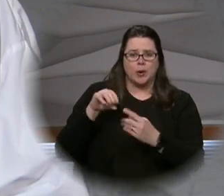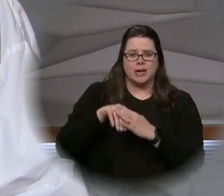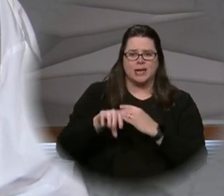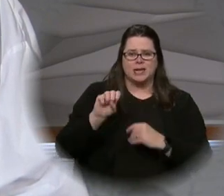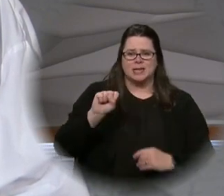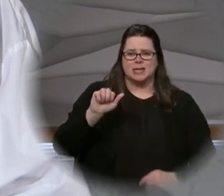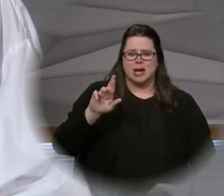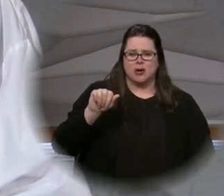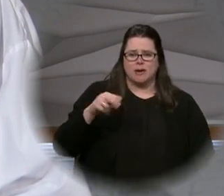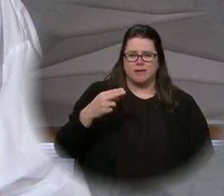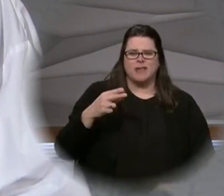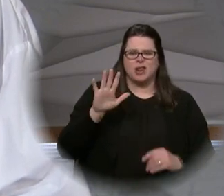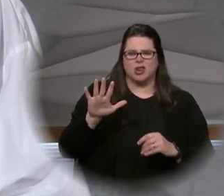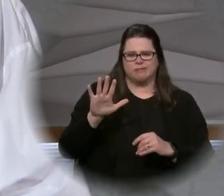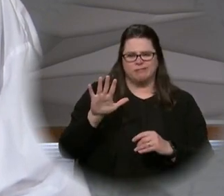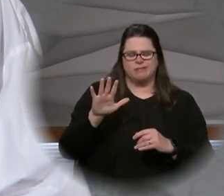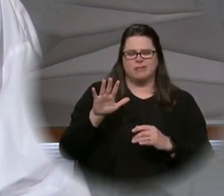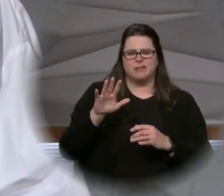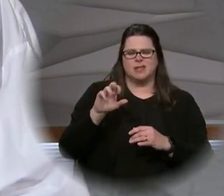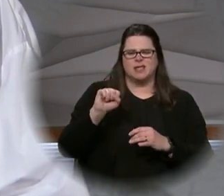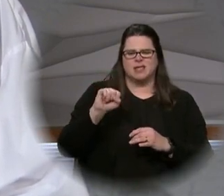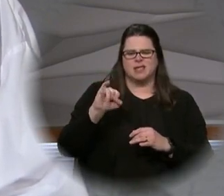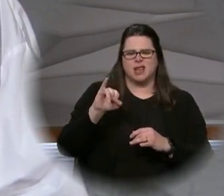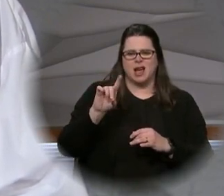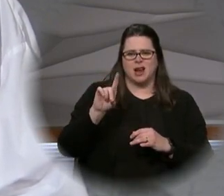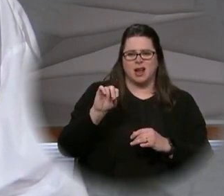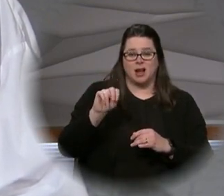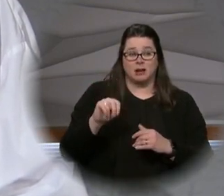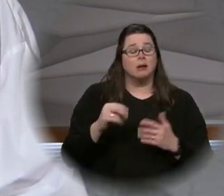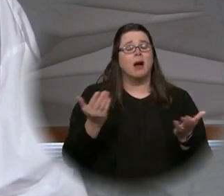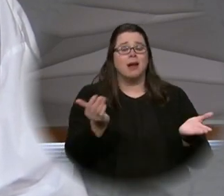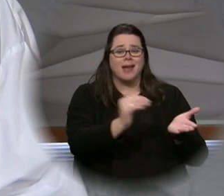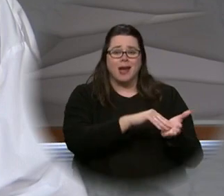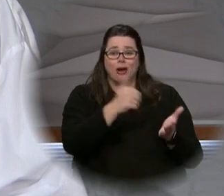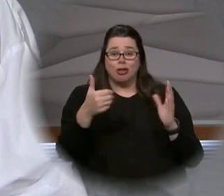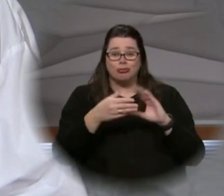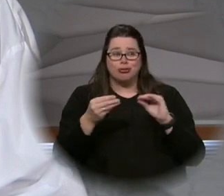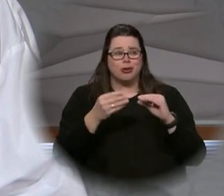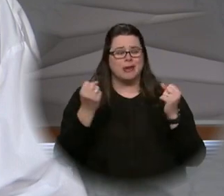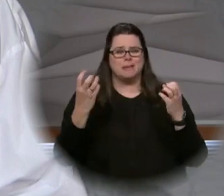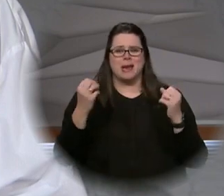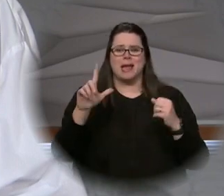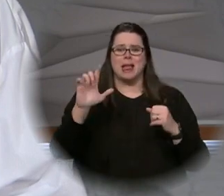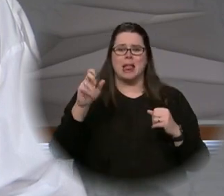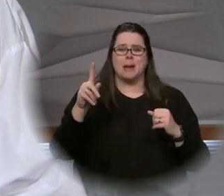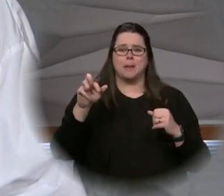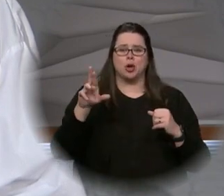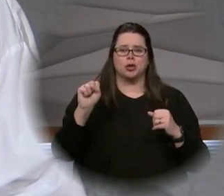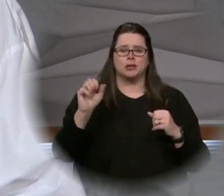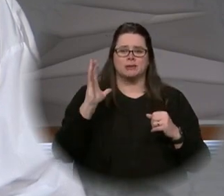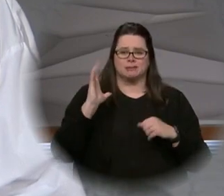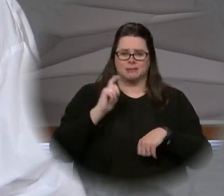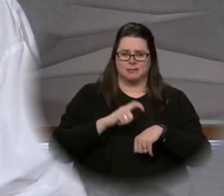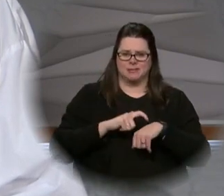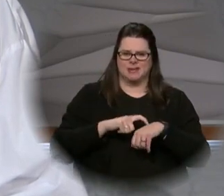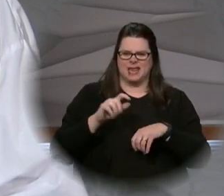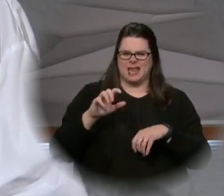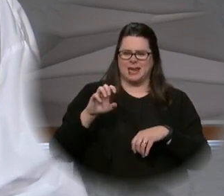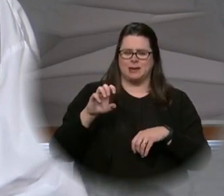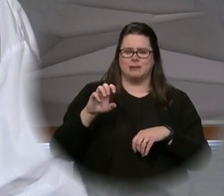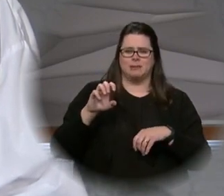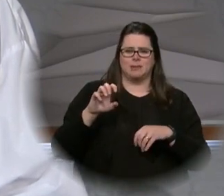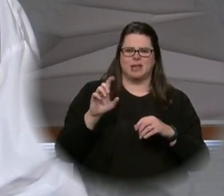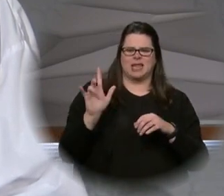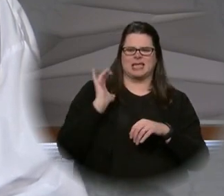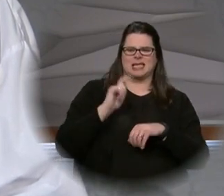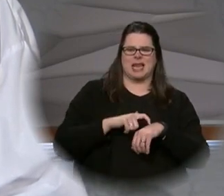Sidon. Again, there were many lepers in Israel during the time of Elisha, the prophet.